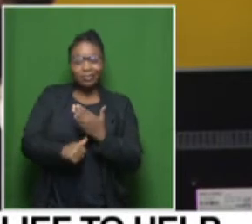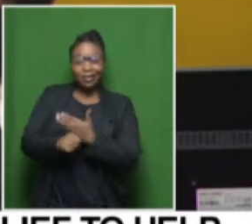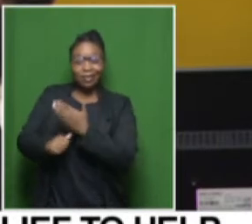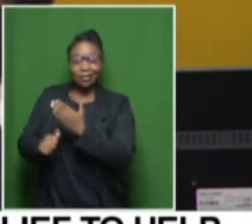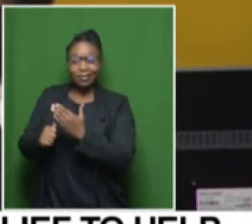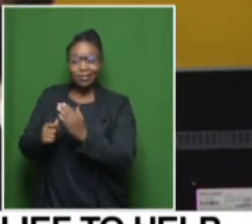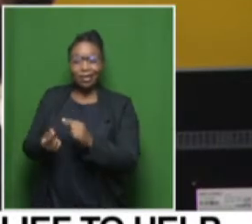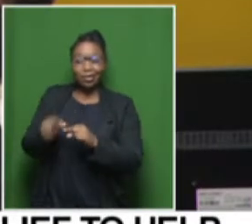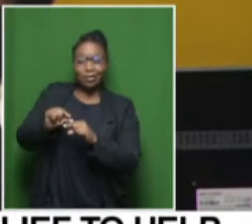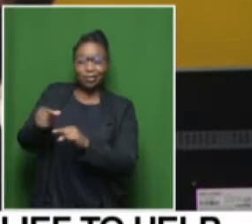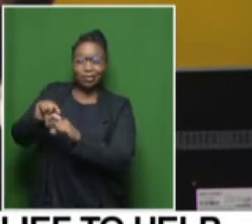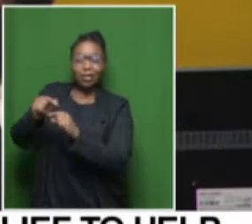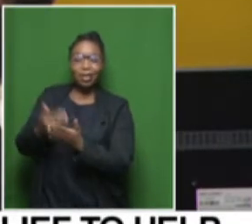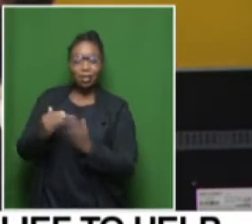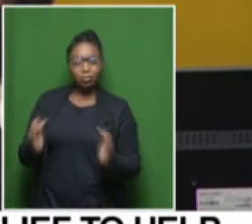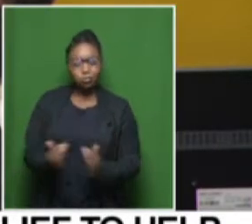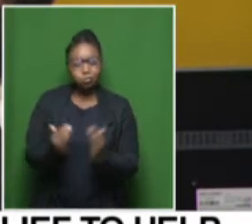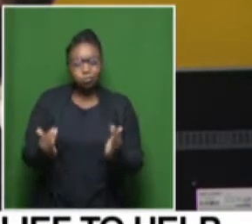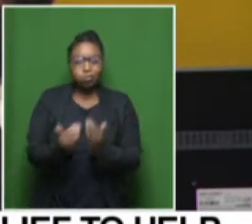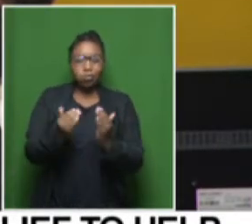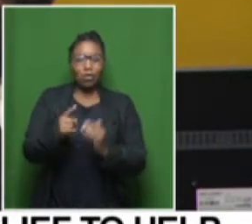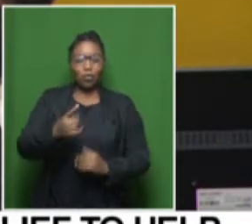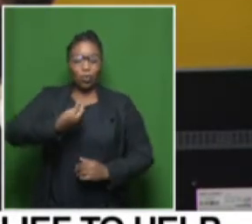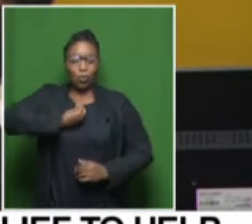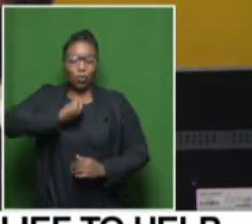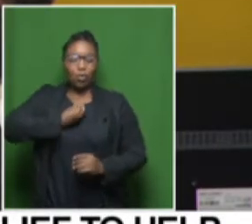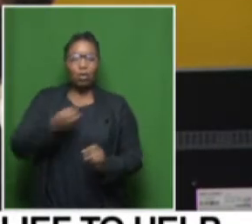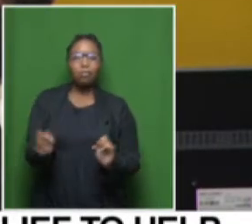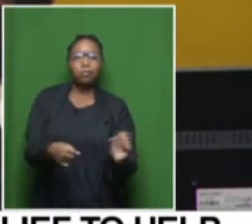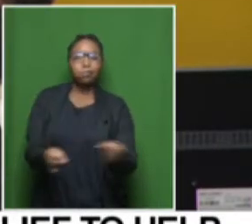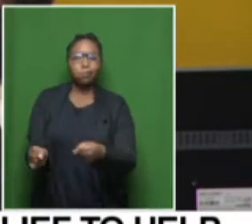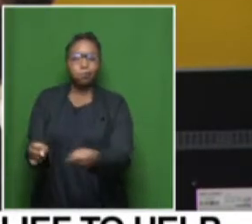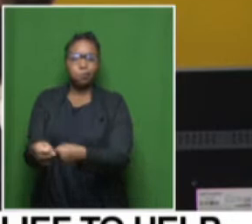employment. Madam Speaker, our tax proposal for